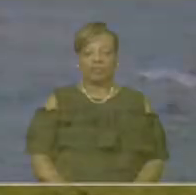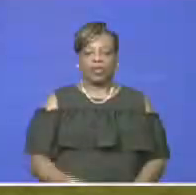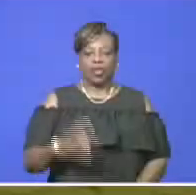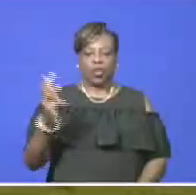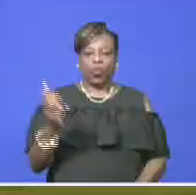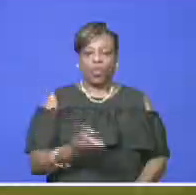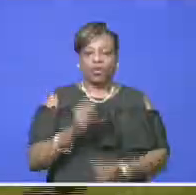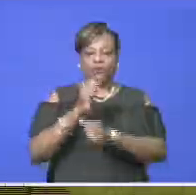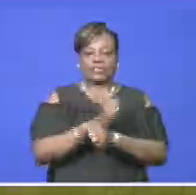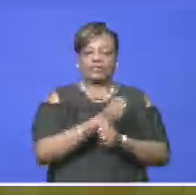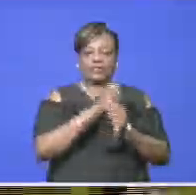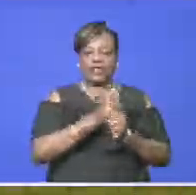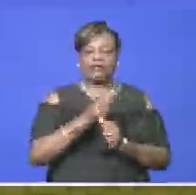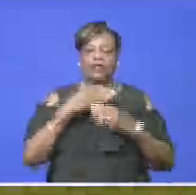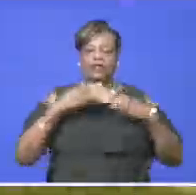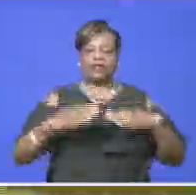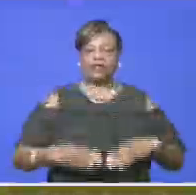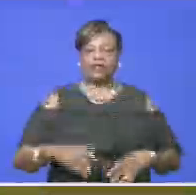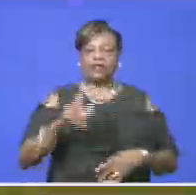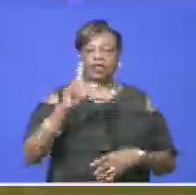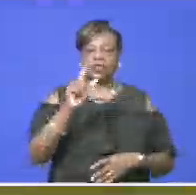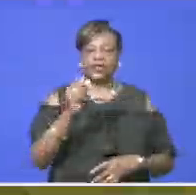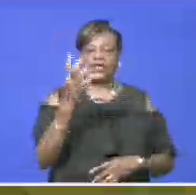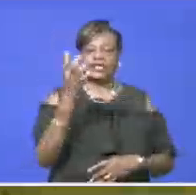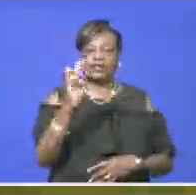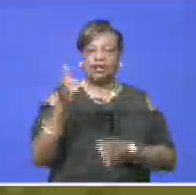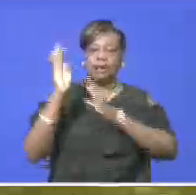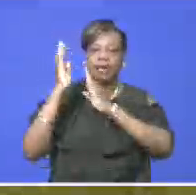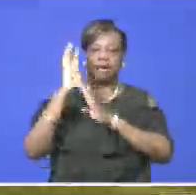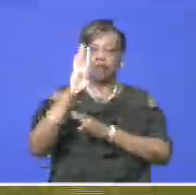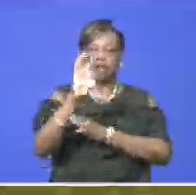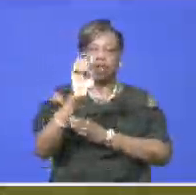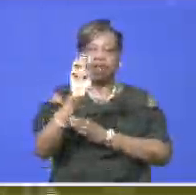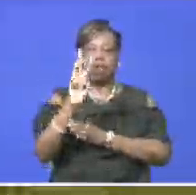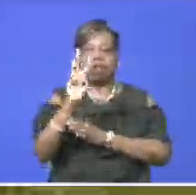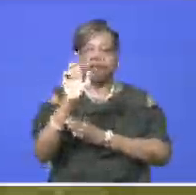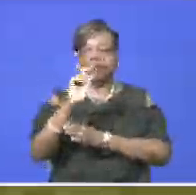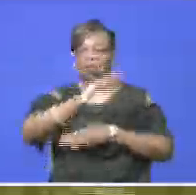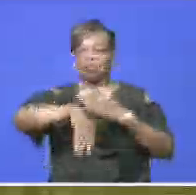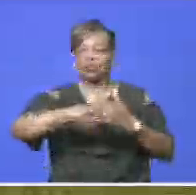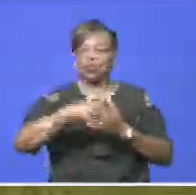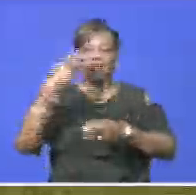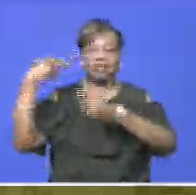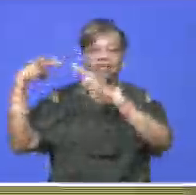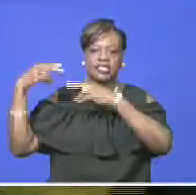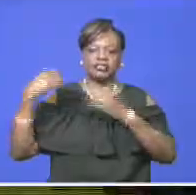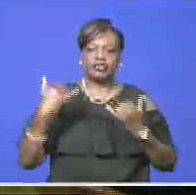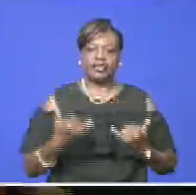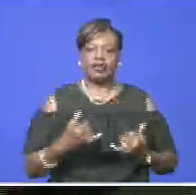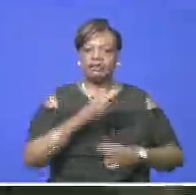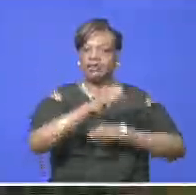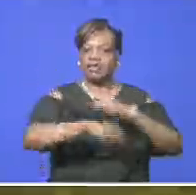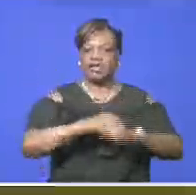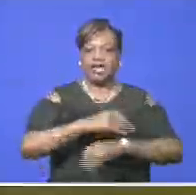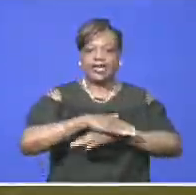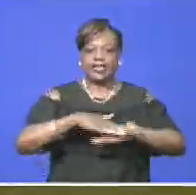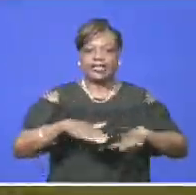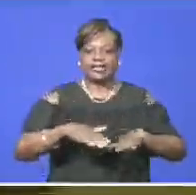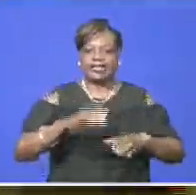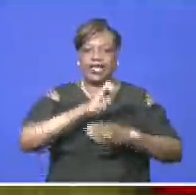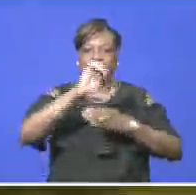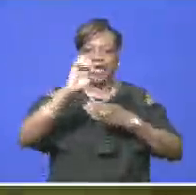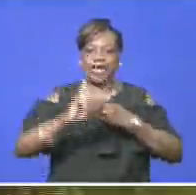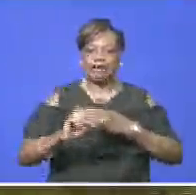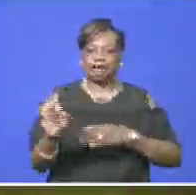Welcome to sports, everybody. The 2017 Bahamas Bowl, all history now. The year didn't end exactly the way the UAB Blazers